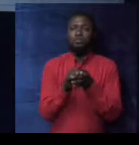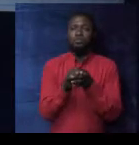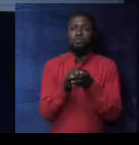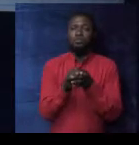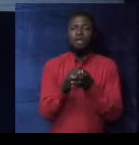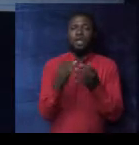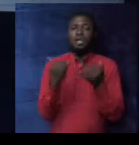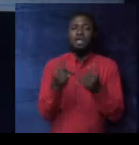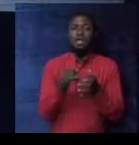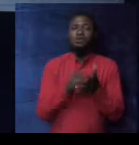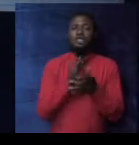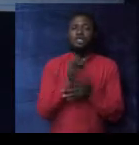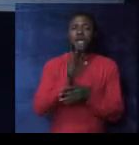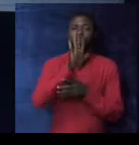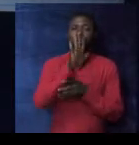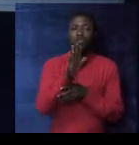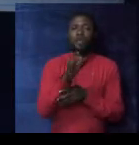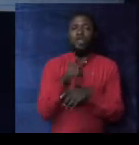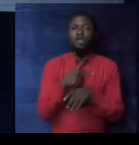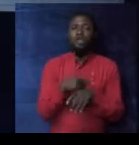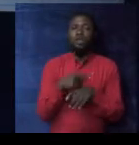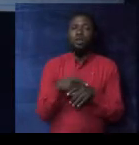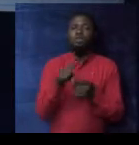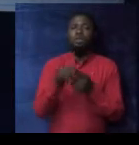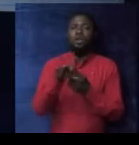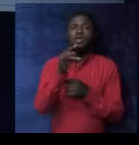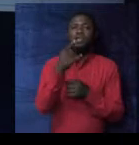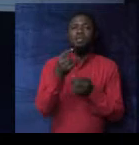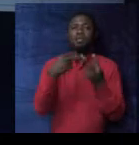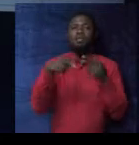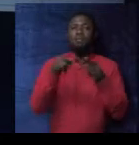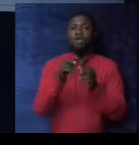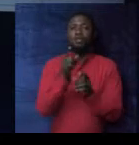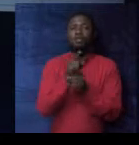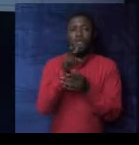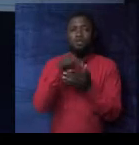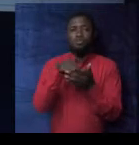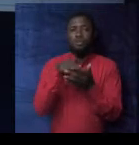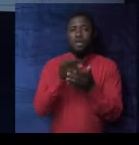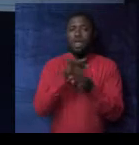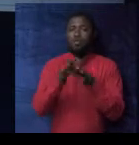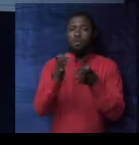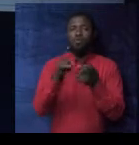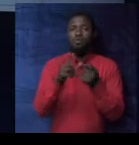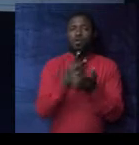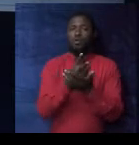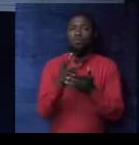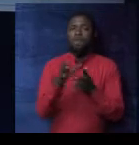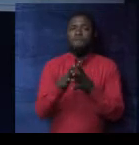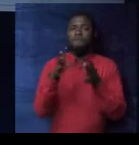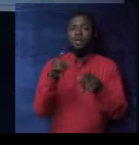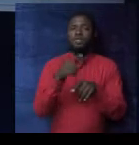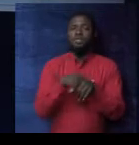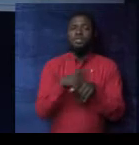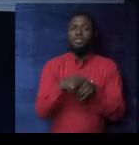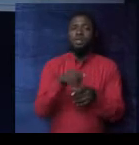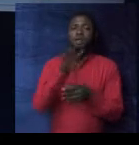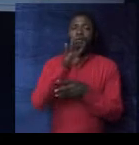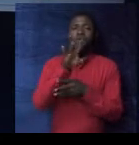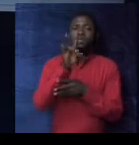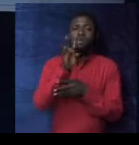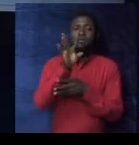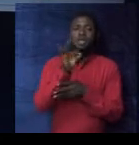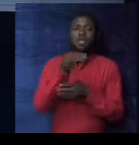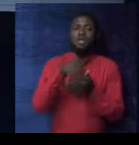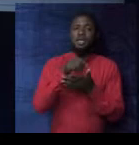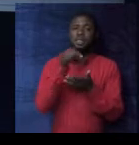So you have it. Now it is your turn. You have to find the value of just 3 digits. I do not want you to waste too much